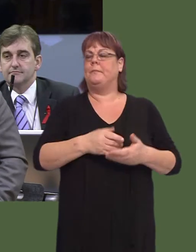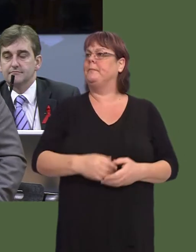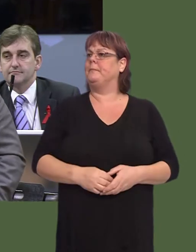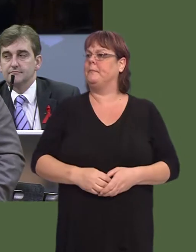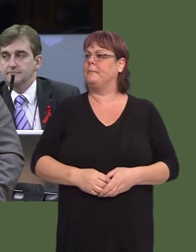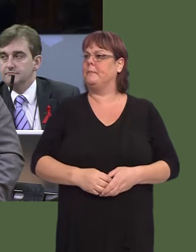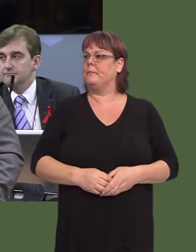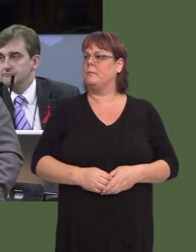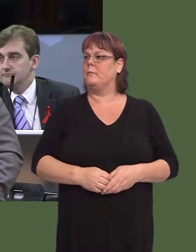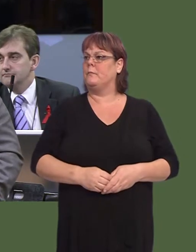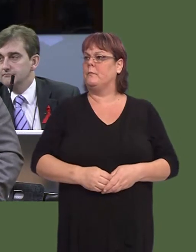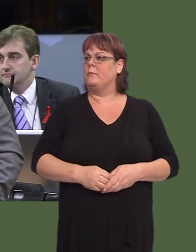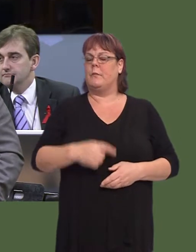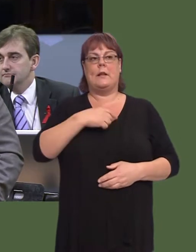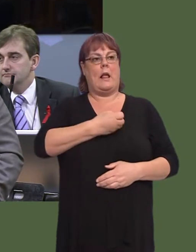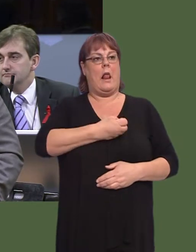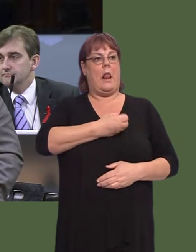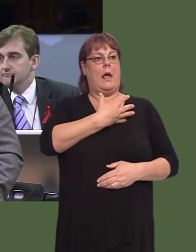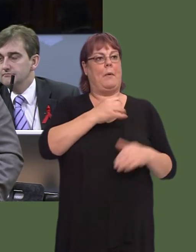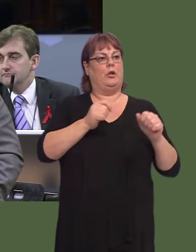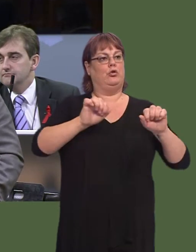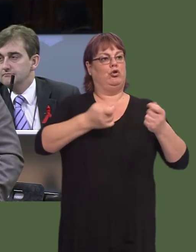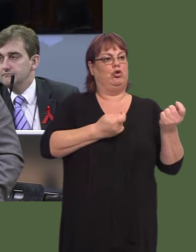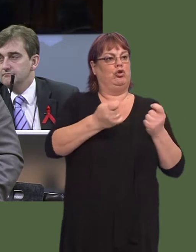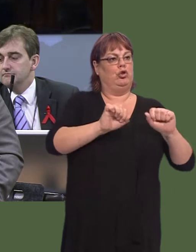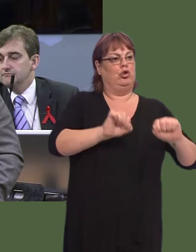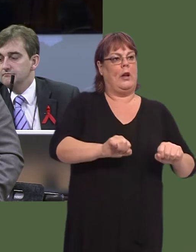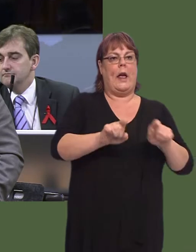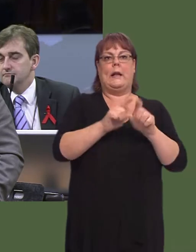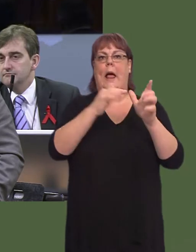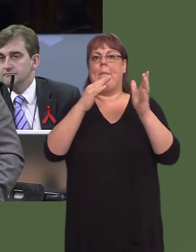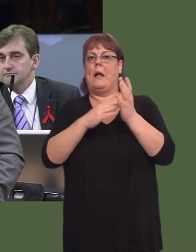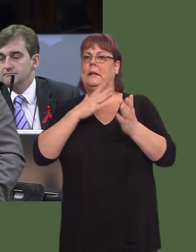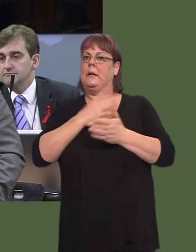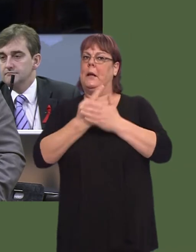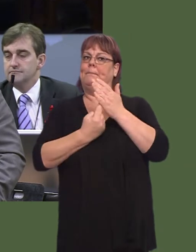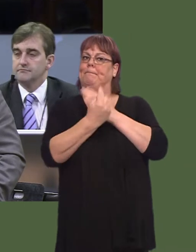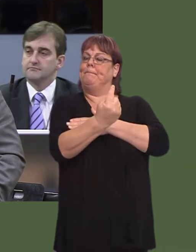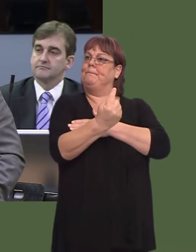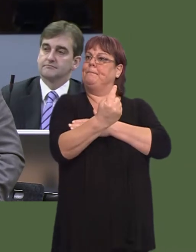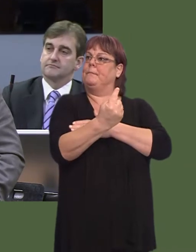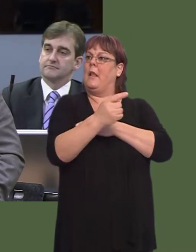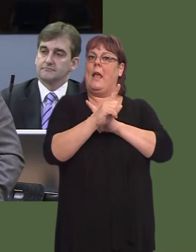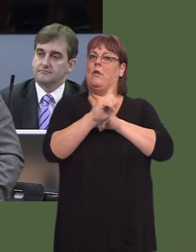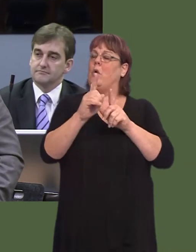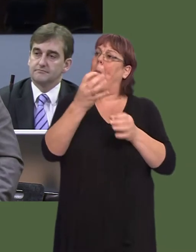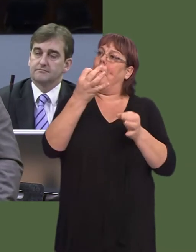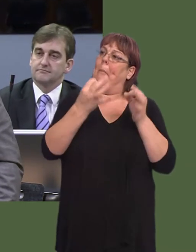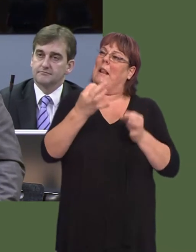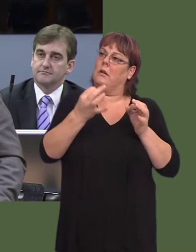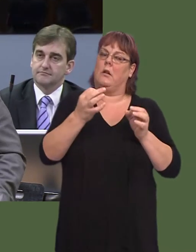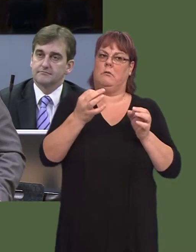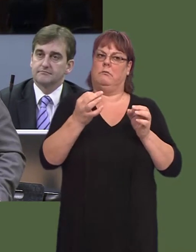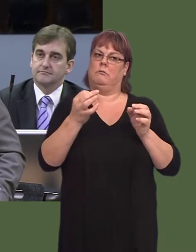say about in the Labour chair and AMs to act impartially on the subject, which I have stated is clearly not a